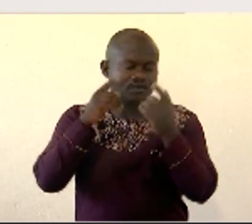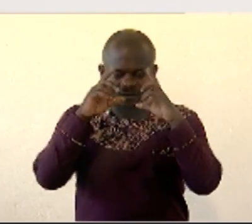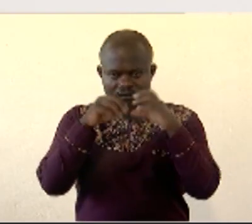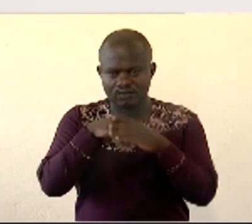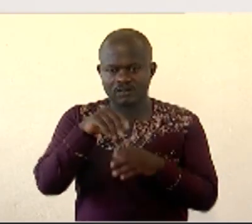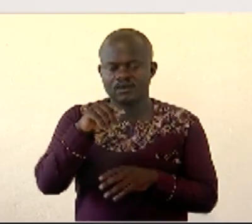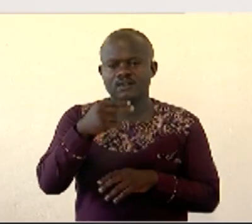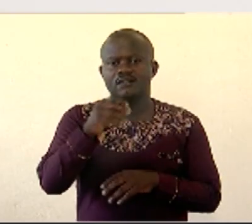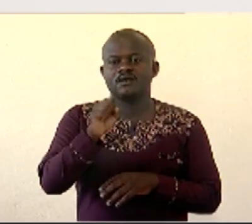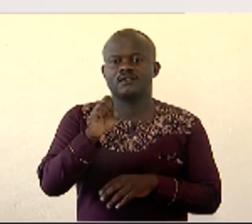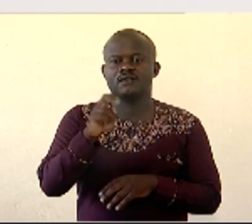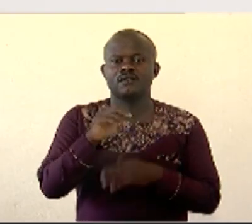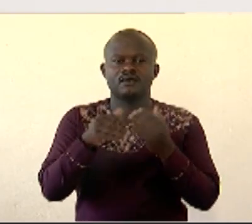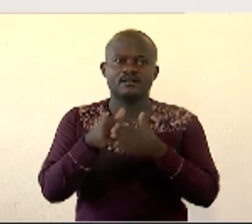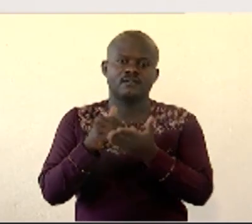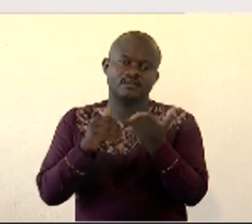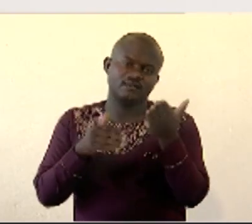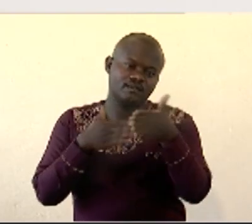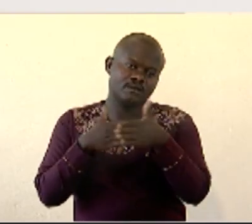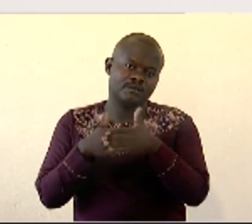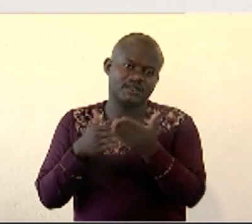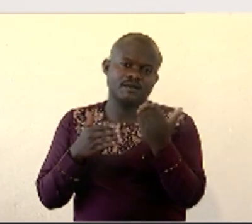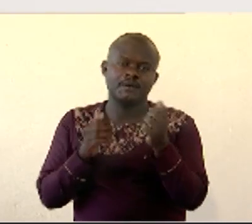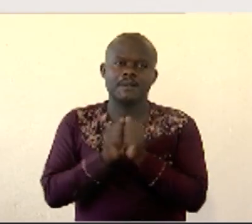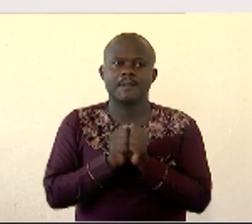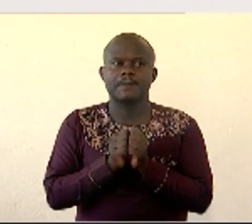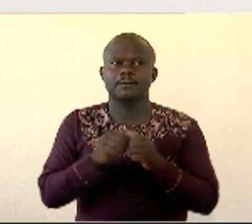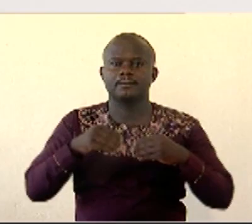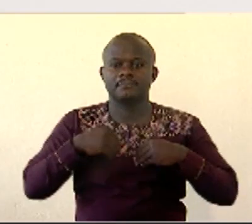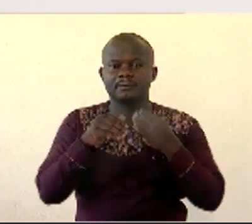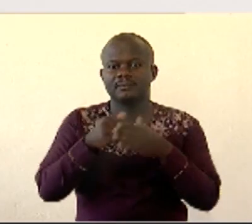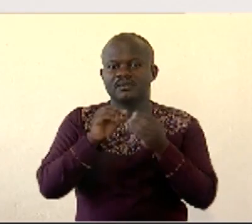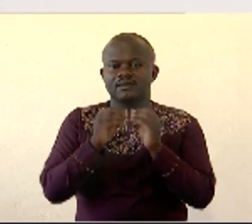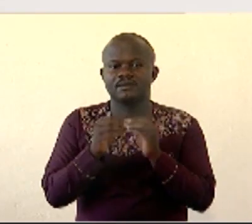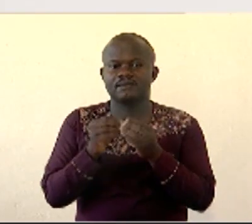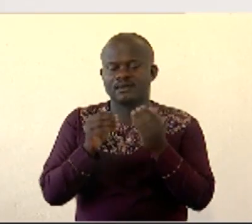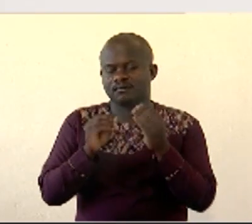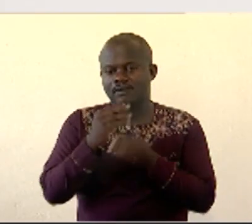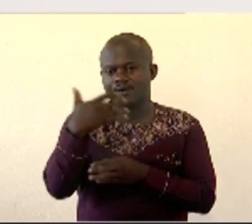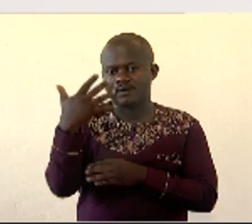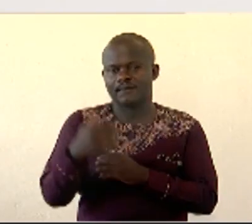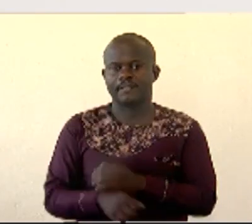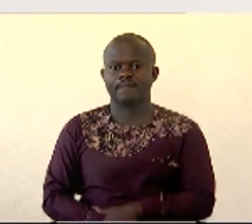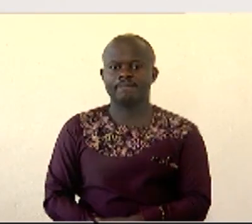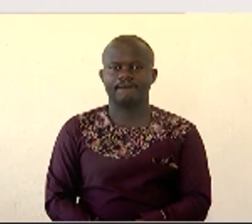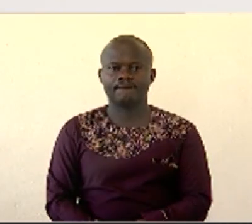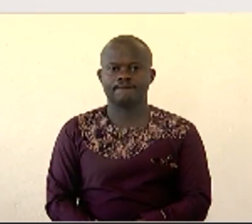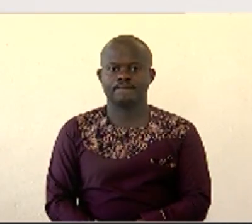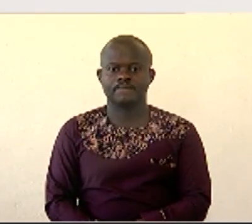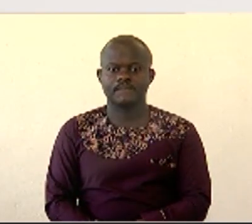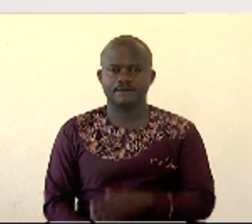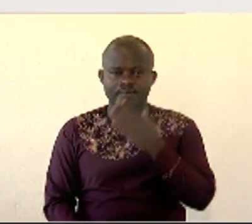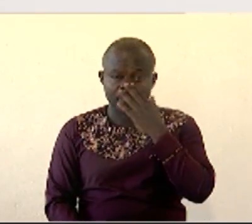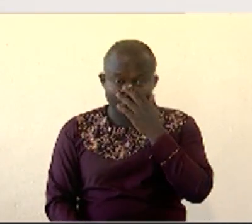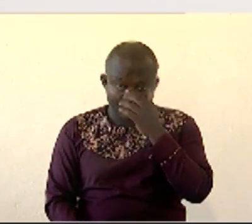And these factors are referred to as limiting factors. Let's have the internal structure of the leaf. Everybody can observe,